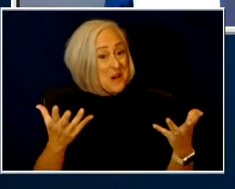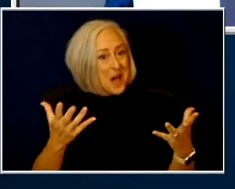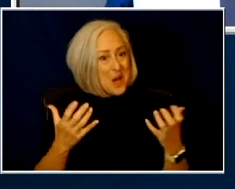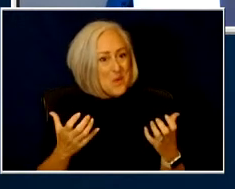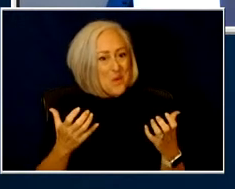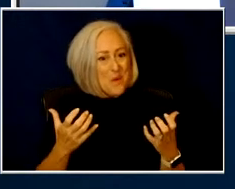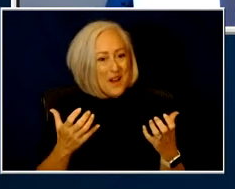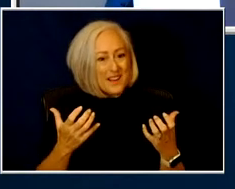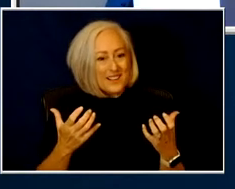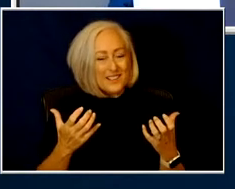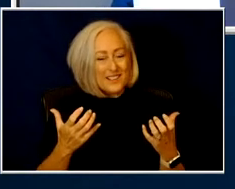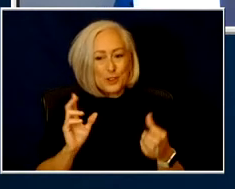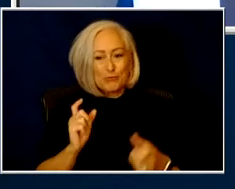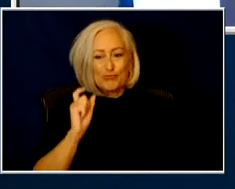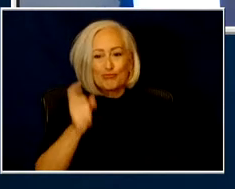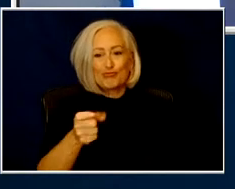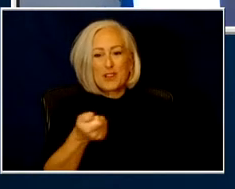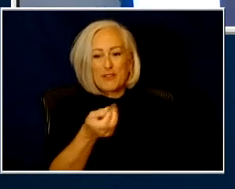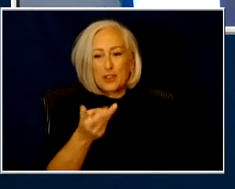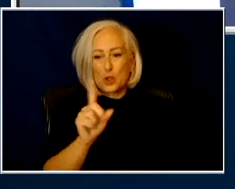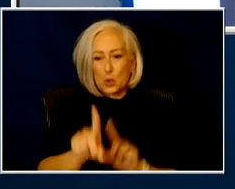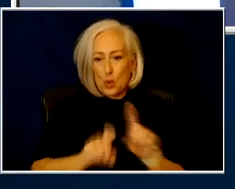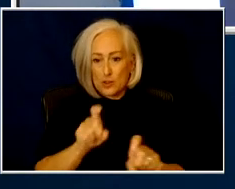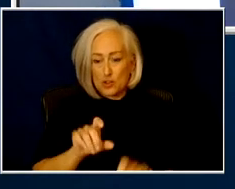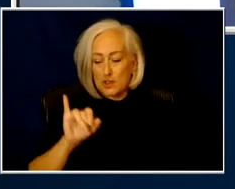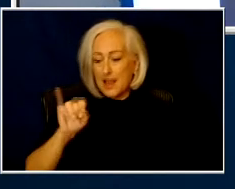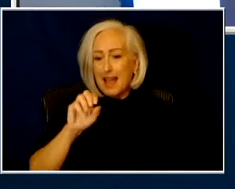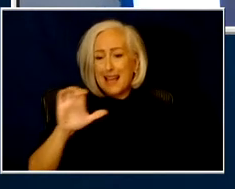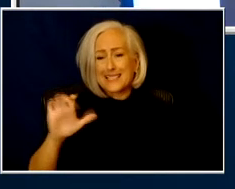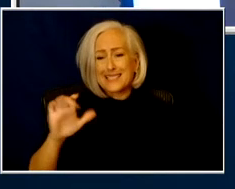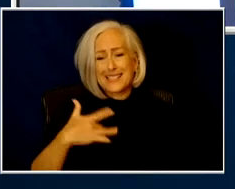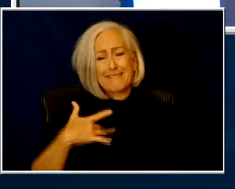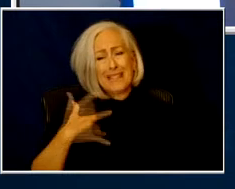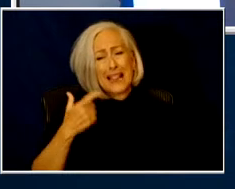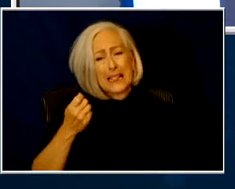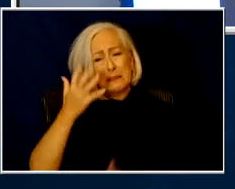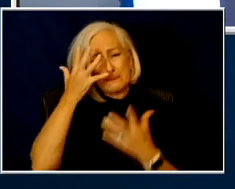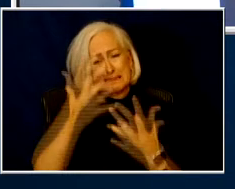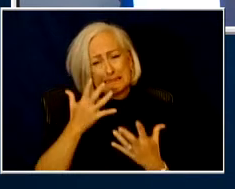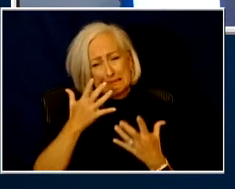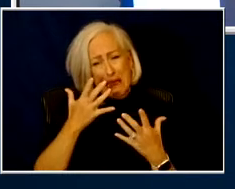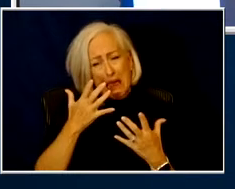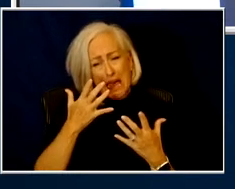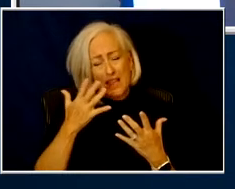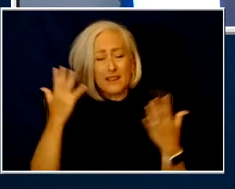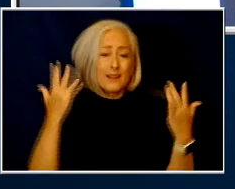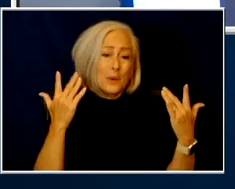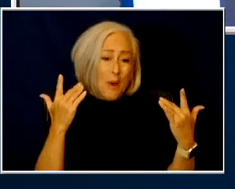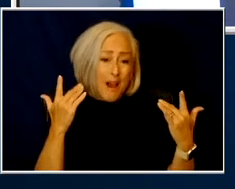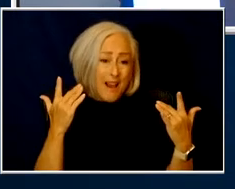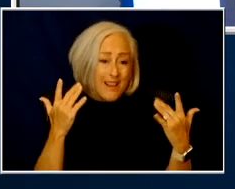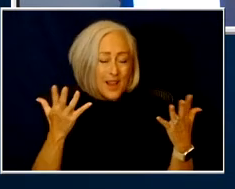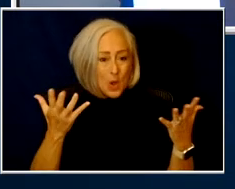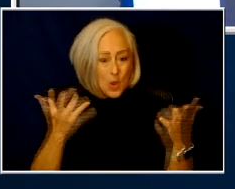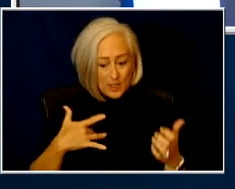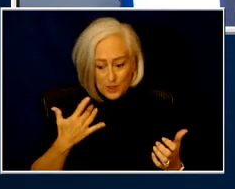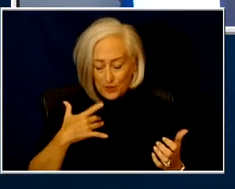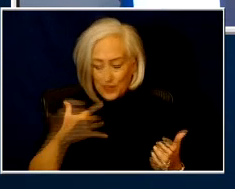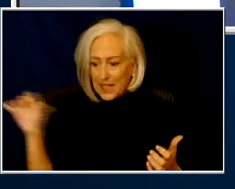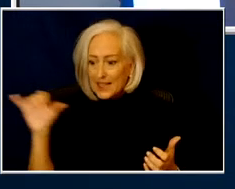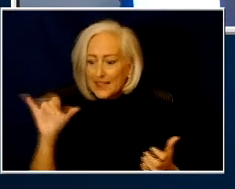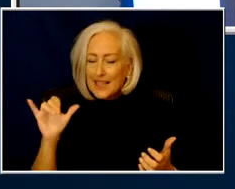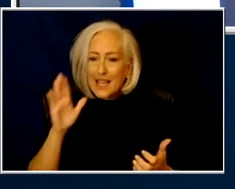of questions Dr Poland Isaac said he's a little sad you've made him feel a little sad because he wants to feel like that we're going to have